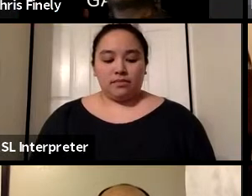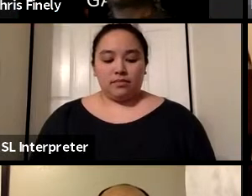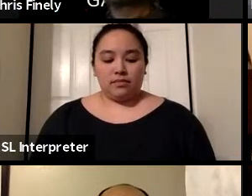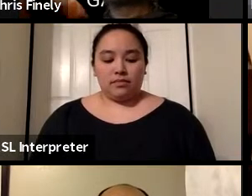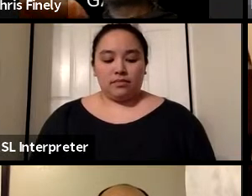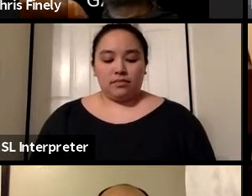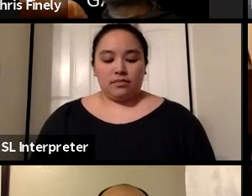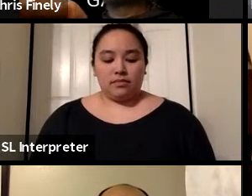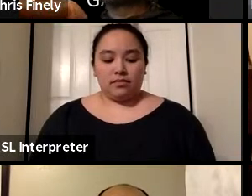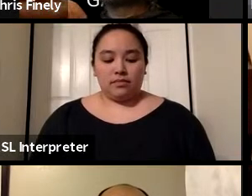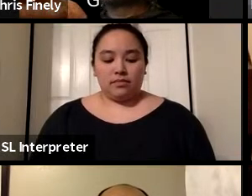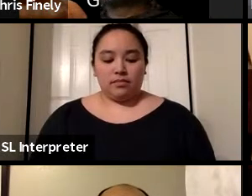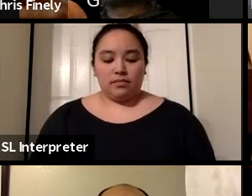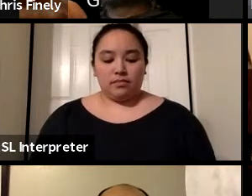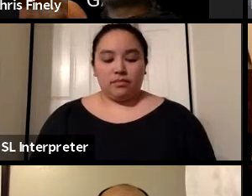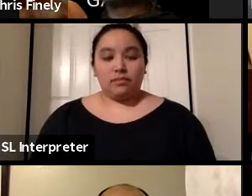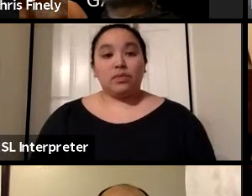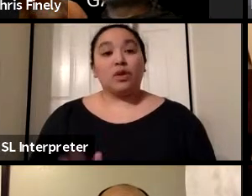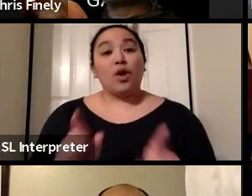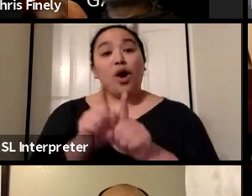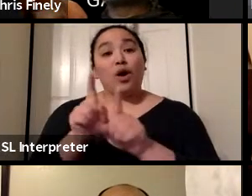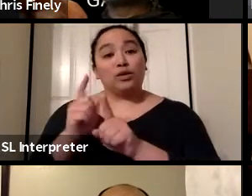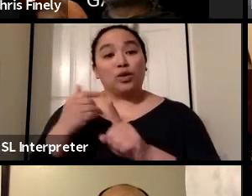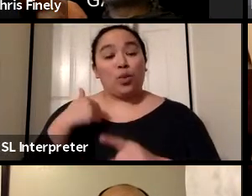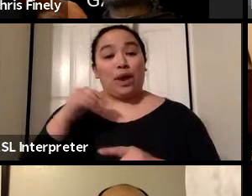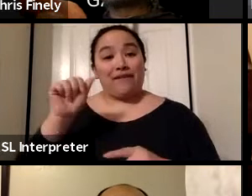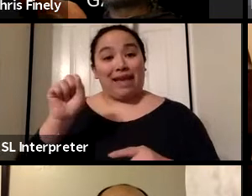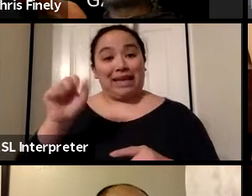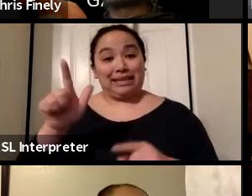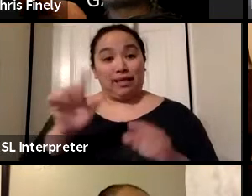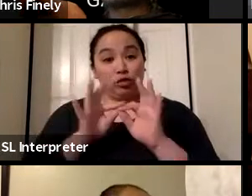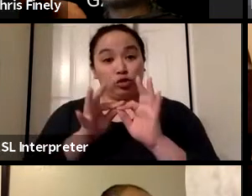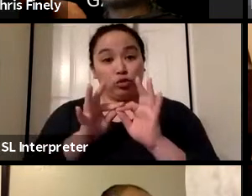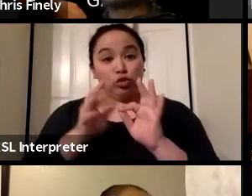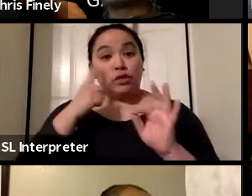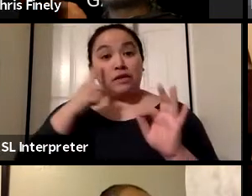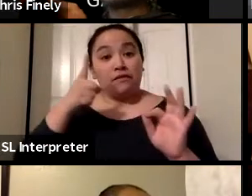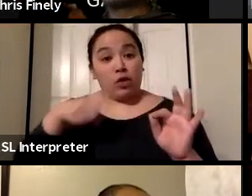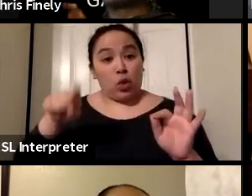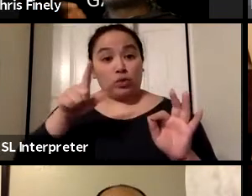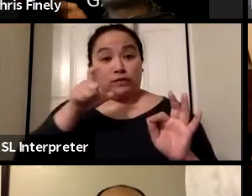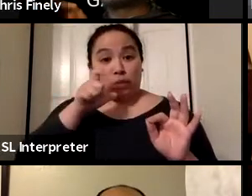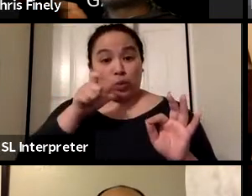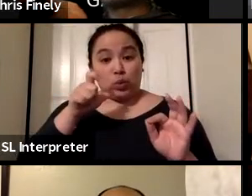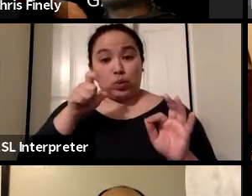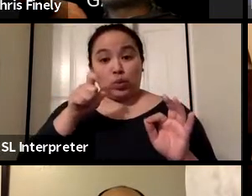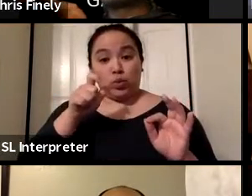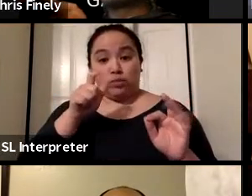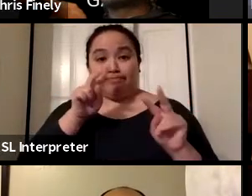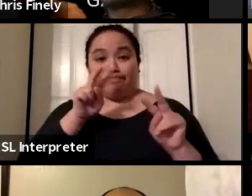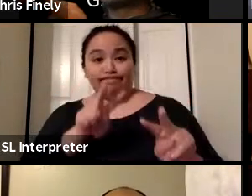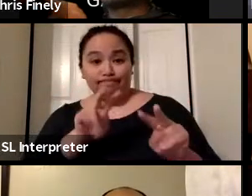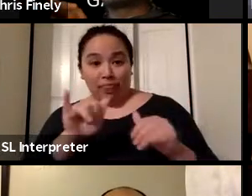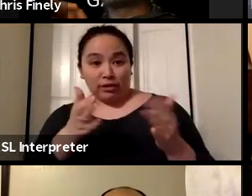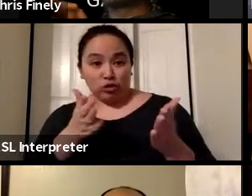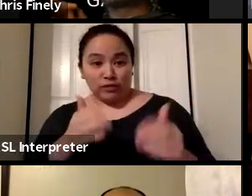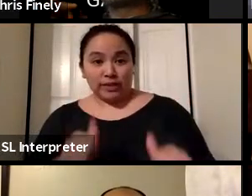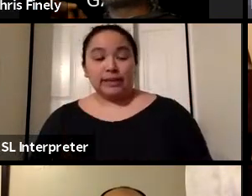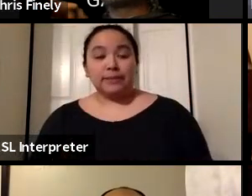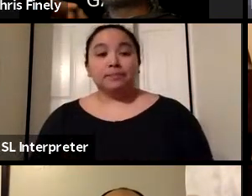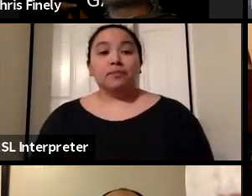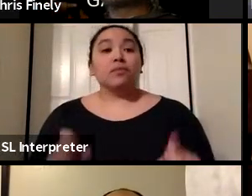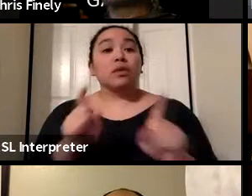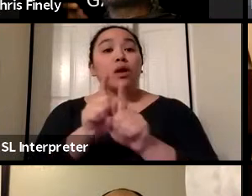Thank you very much. We also have our ASL interpreter on the screen for those of you that need that service too. So